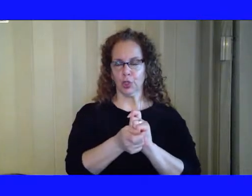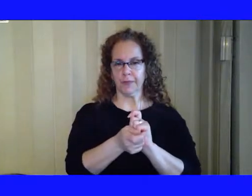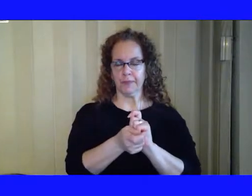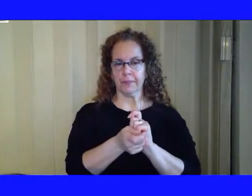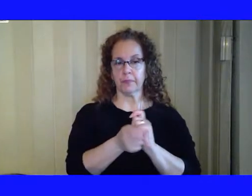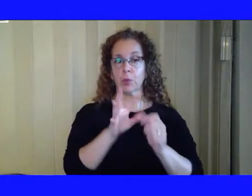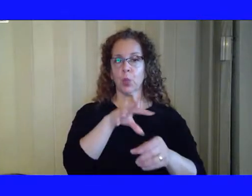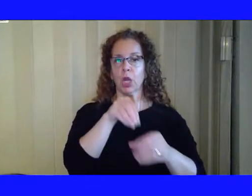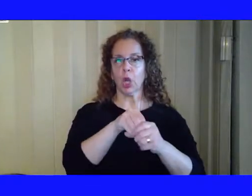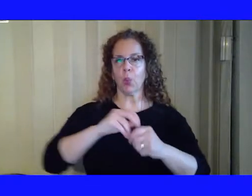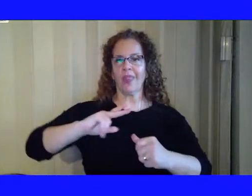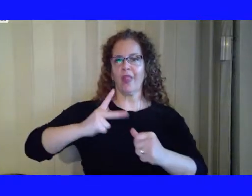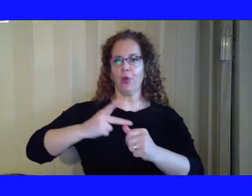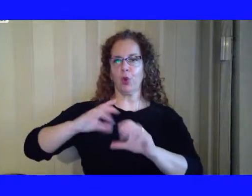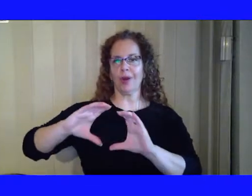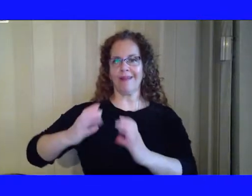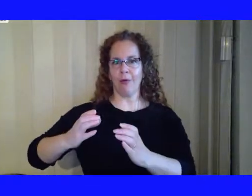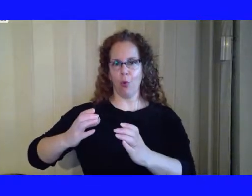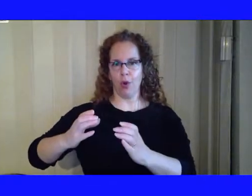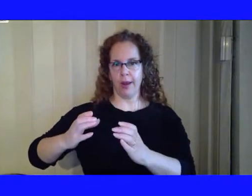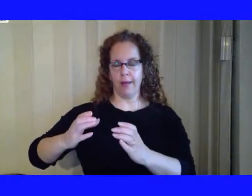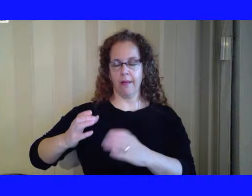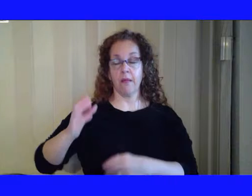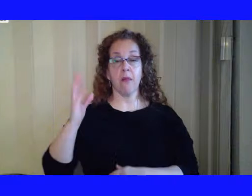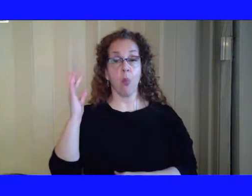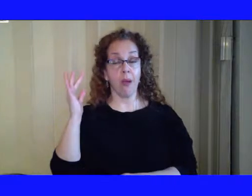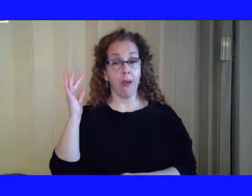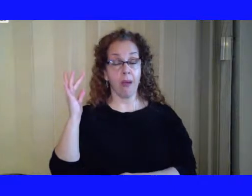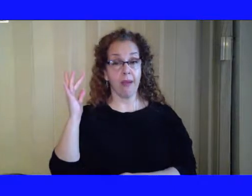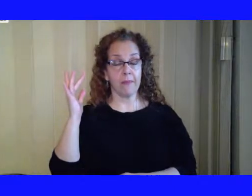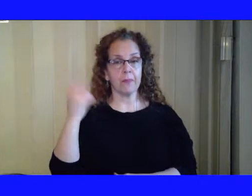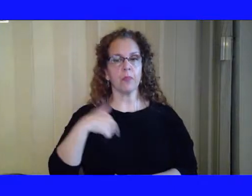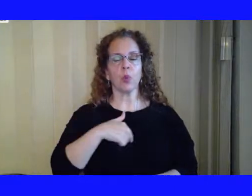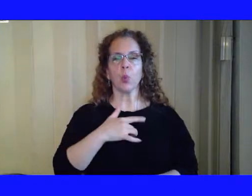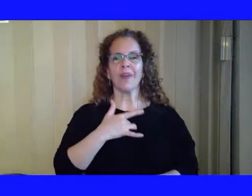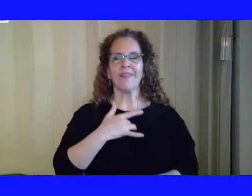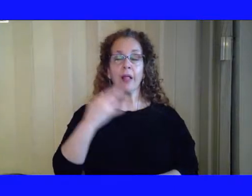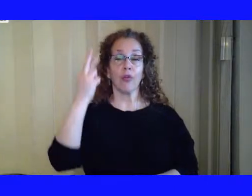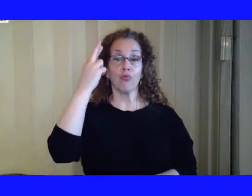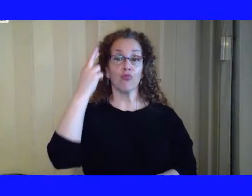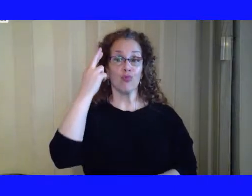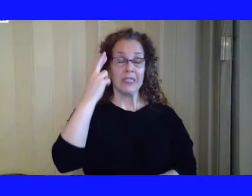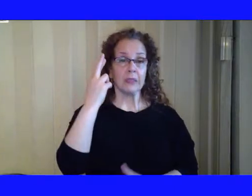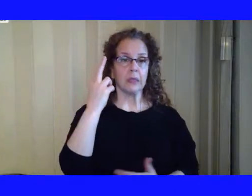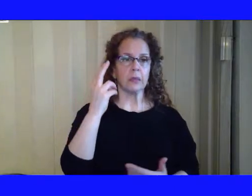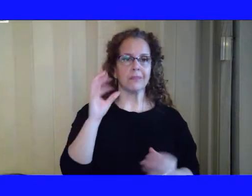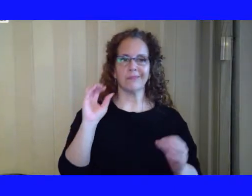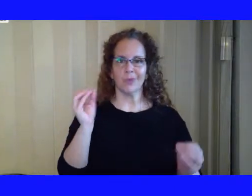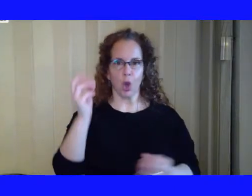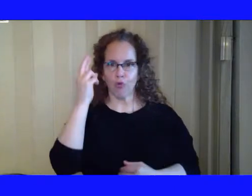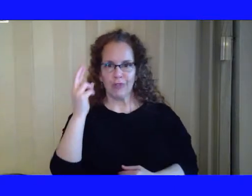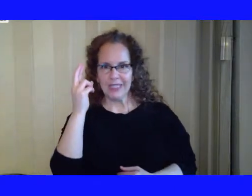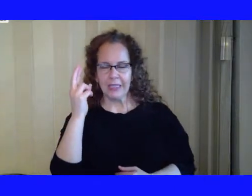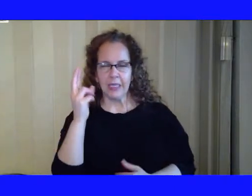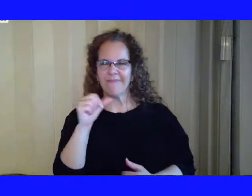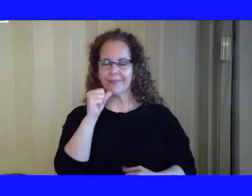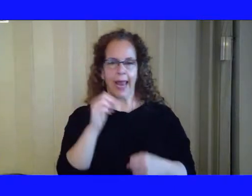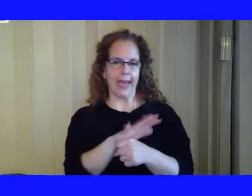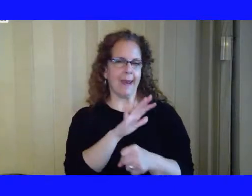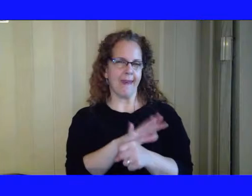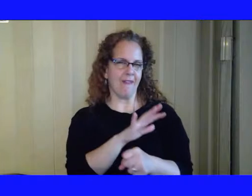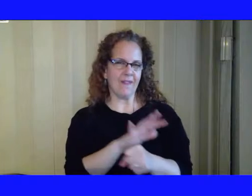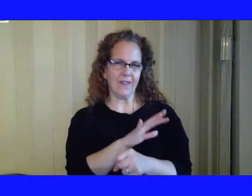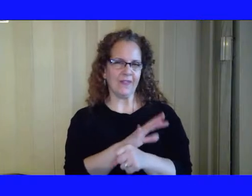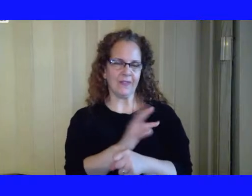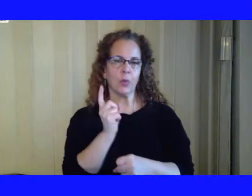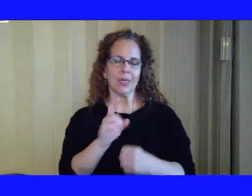violated the law. They're trying to determine whether or not there's conduct inconsistent with the spirit of inclusion, diversity,